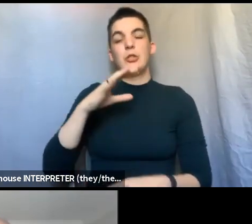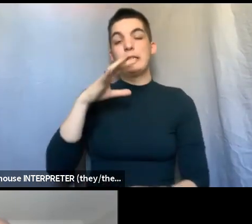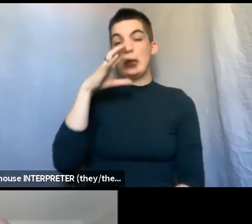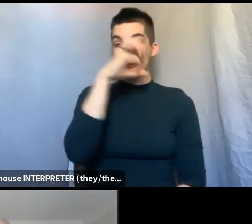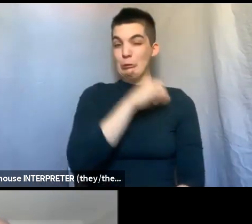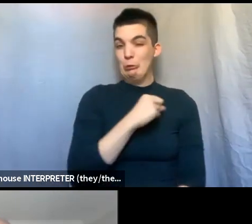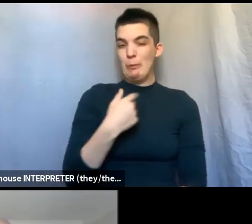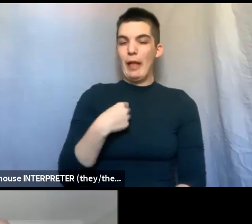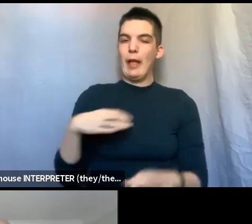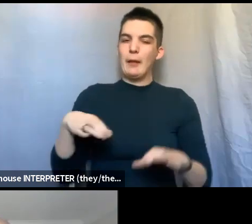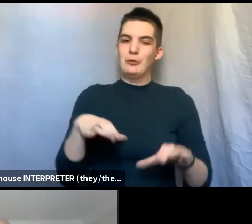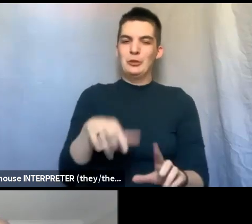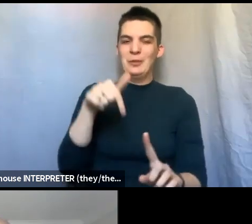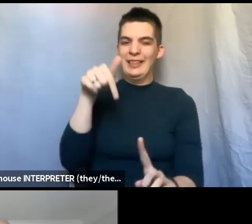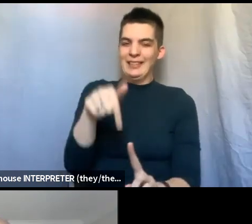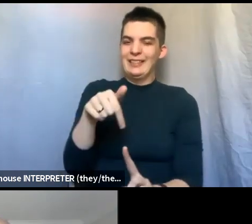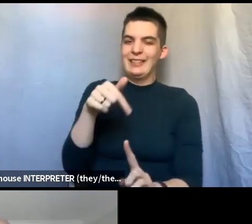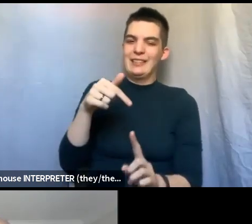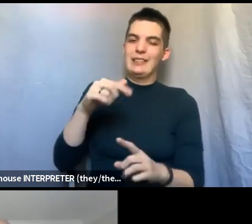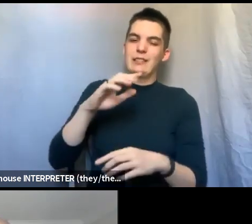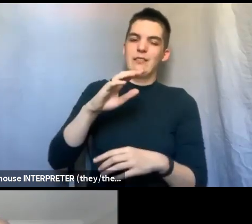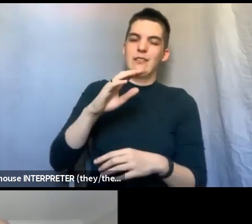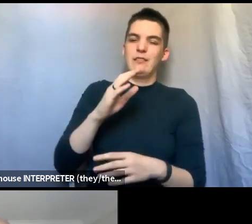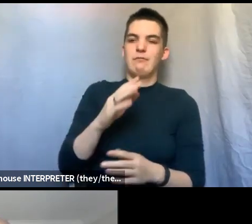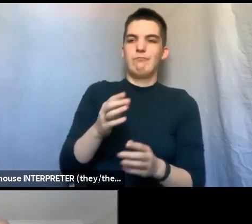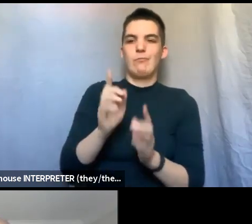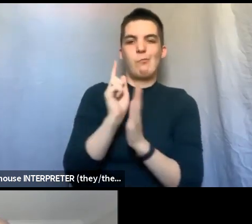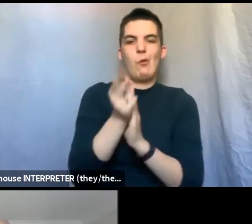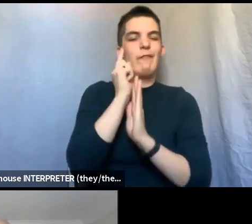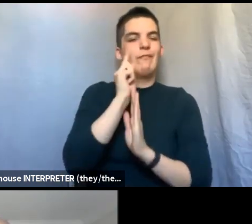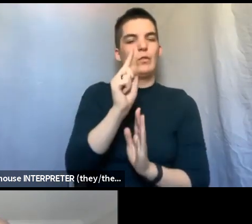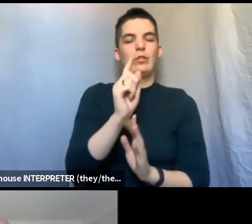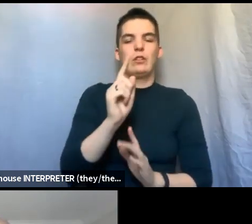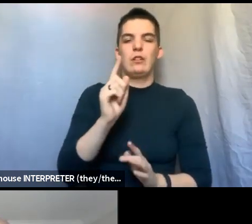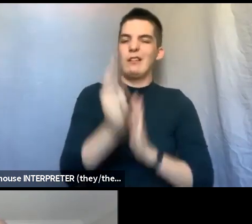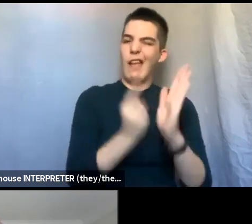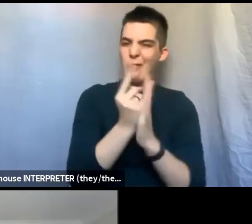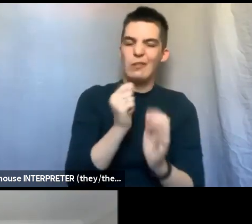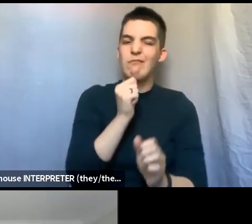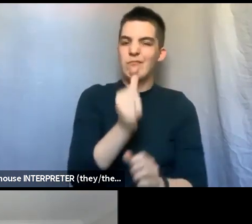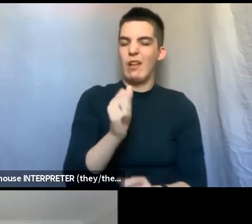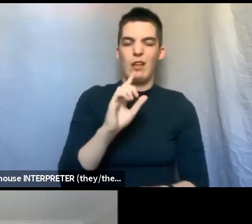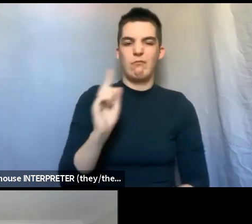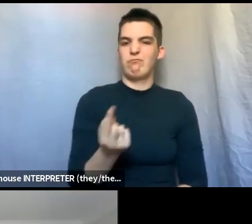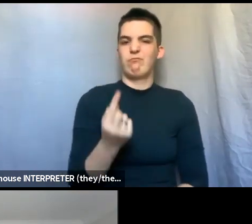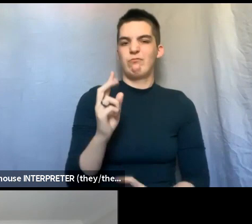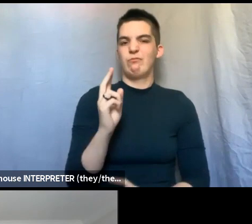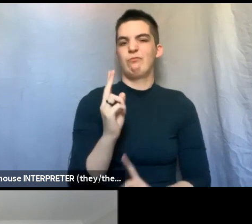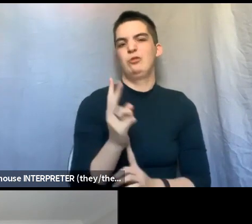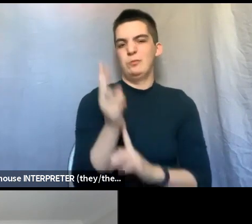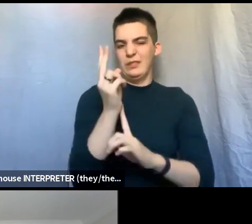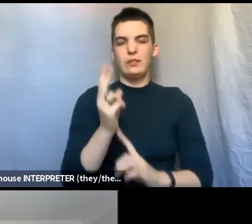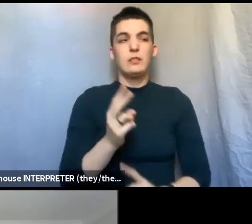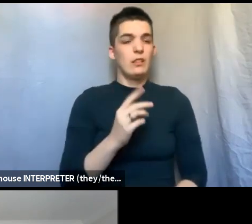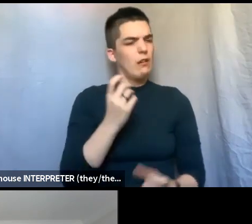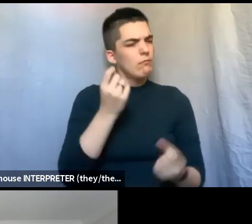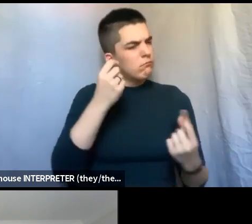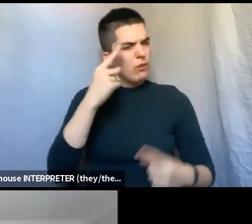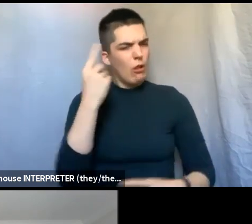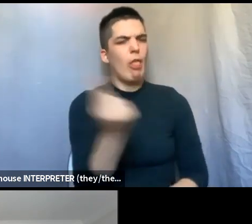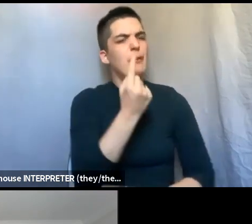because it warrants that. There is always trouble in history. And